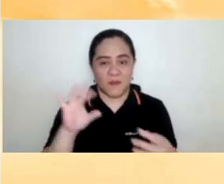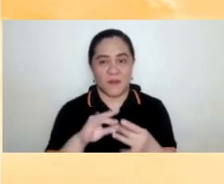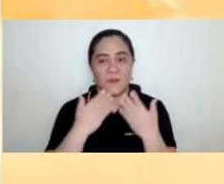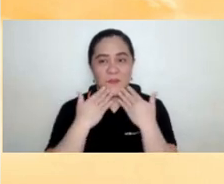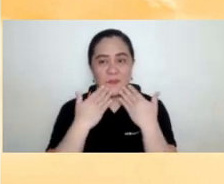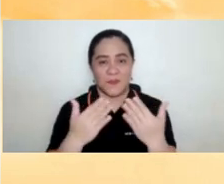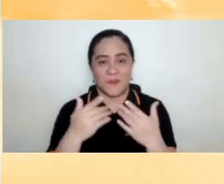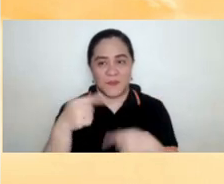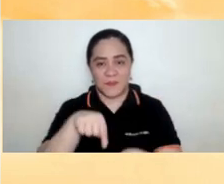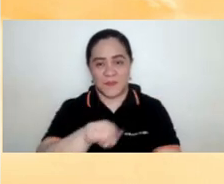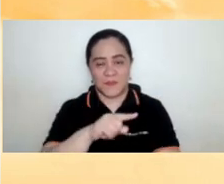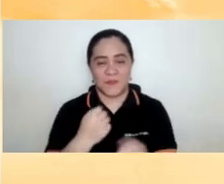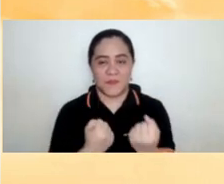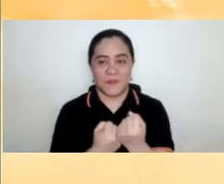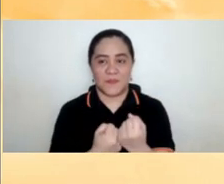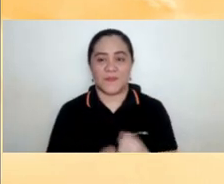your support.